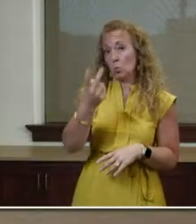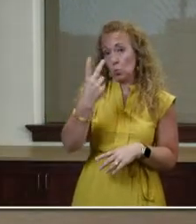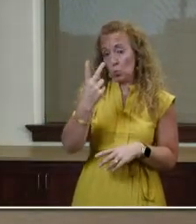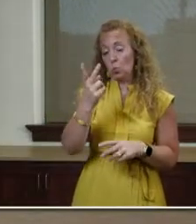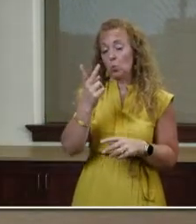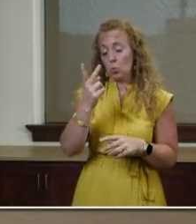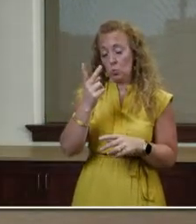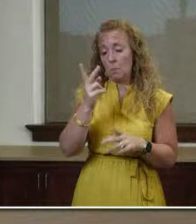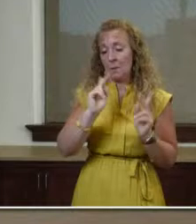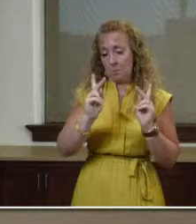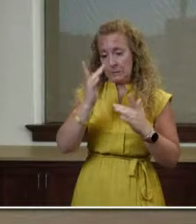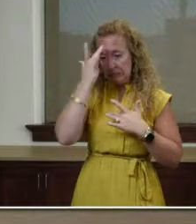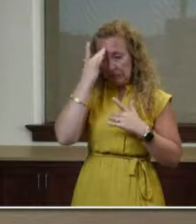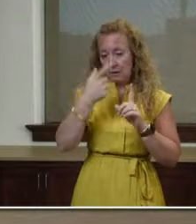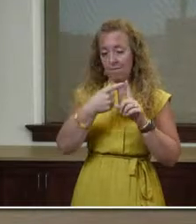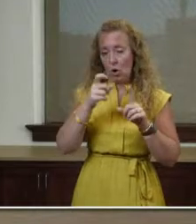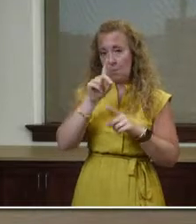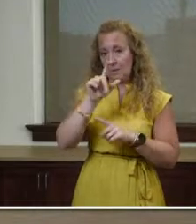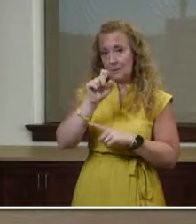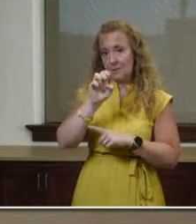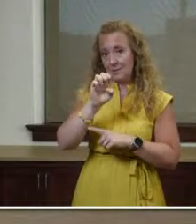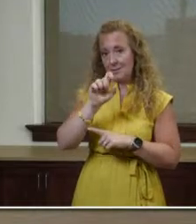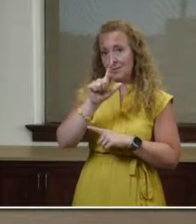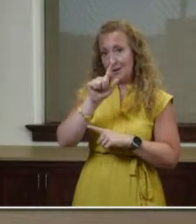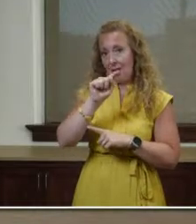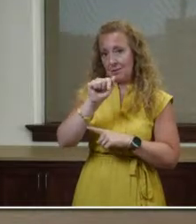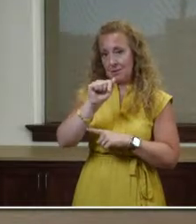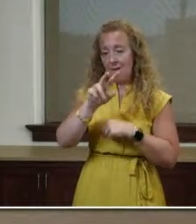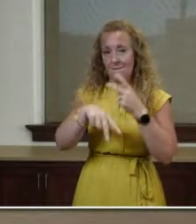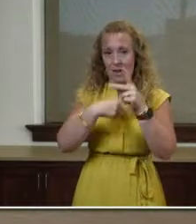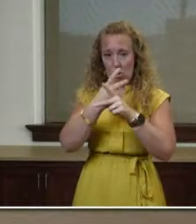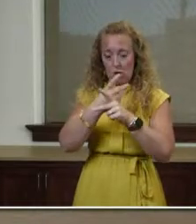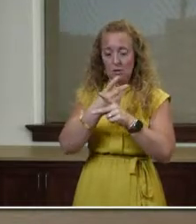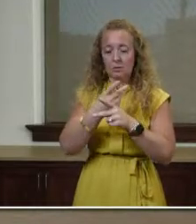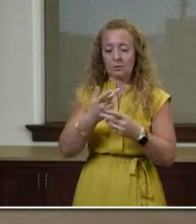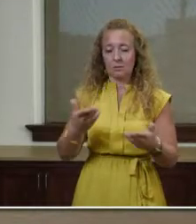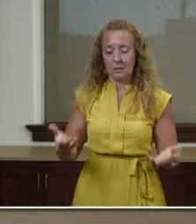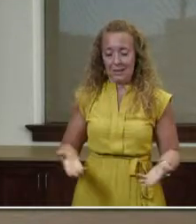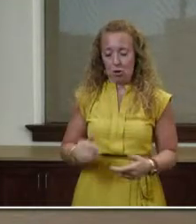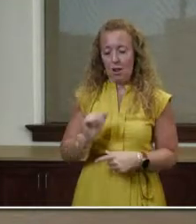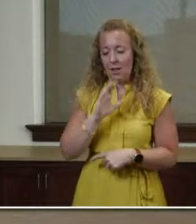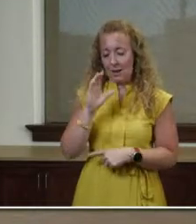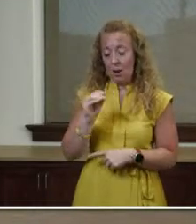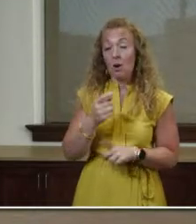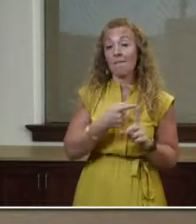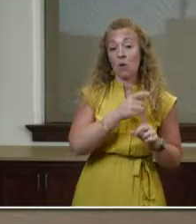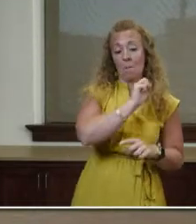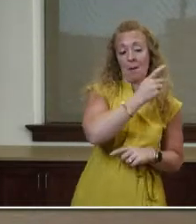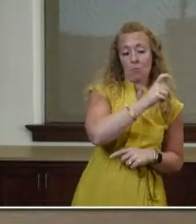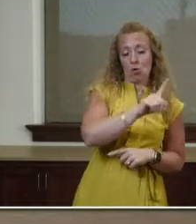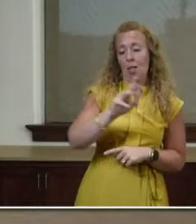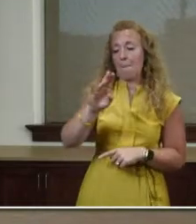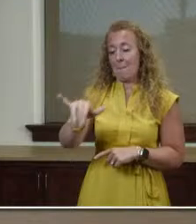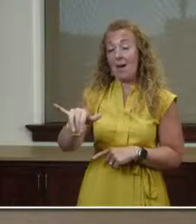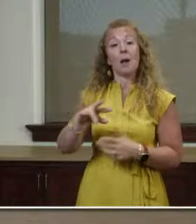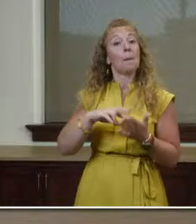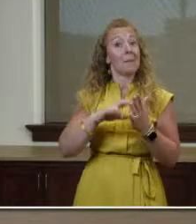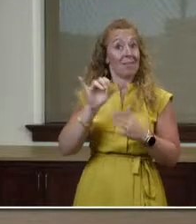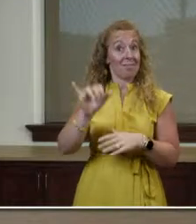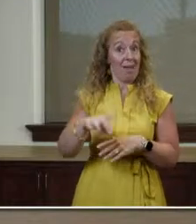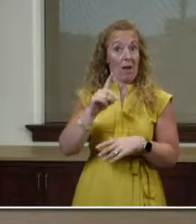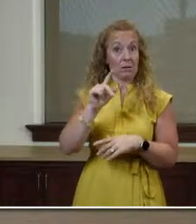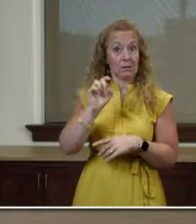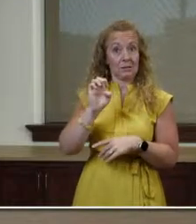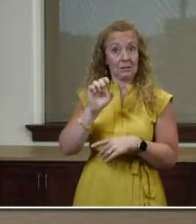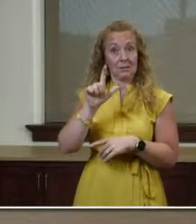variant in Allegheny County residents, 1 each in samples from back in April and May, which means that the variant's been circulating